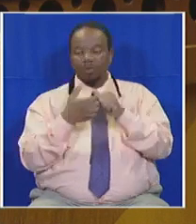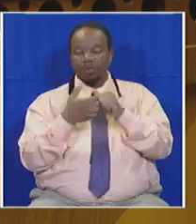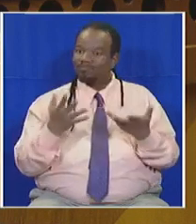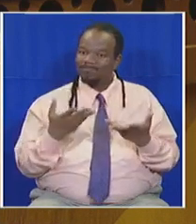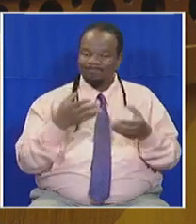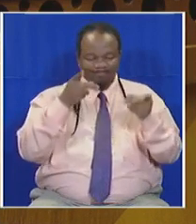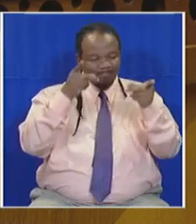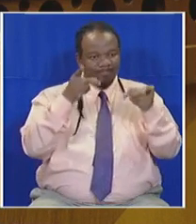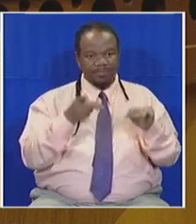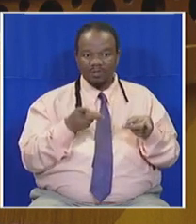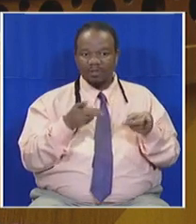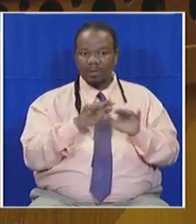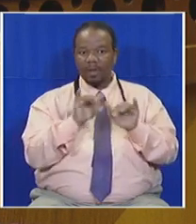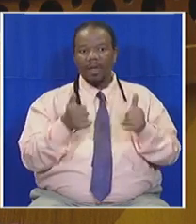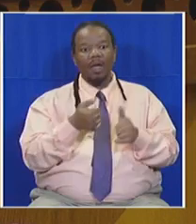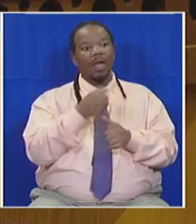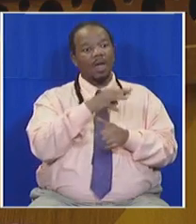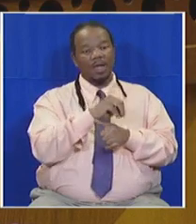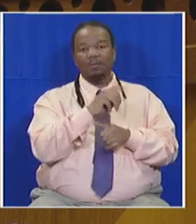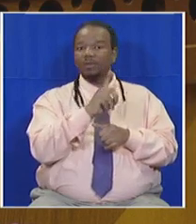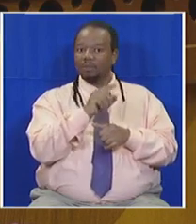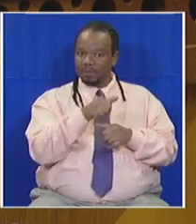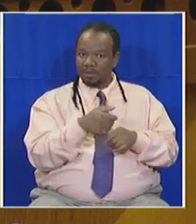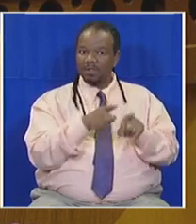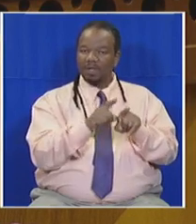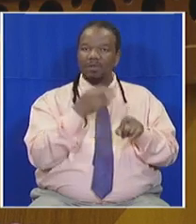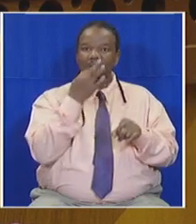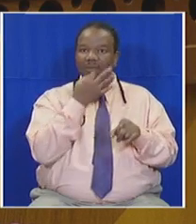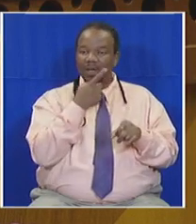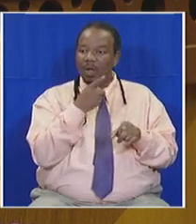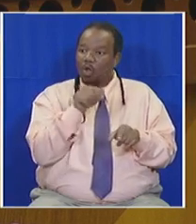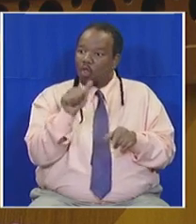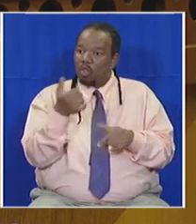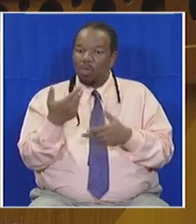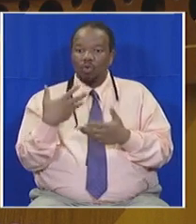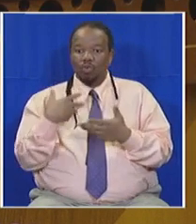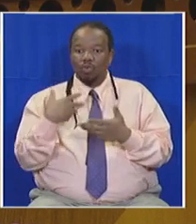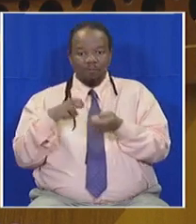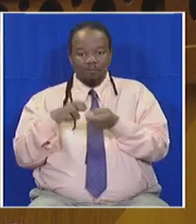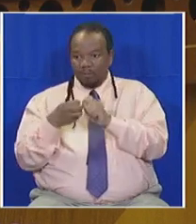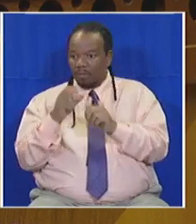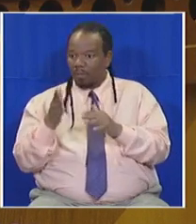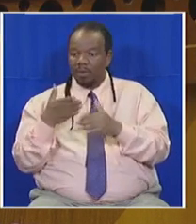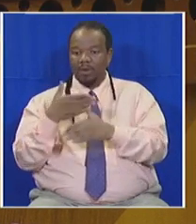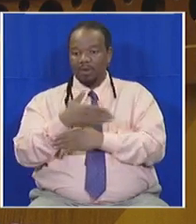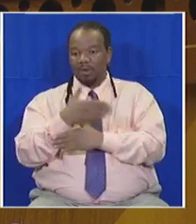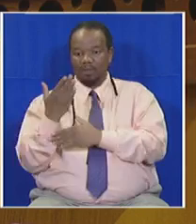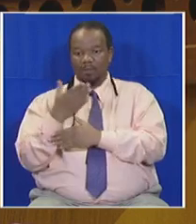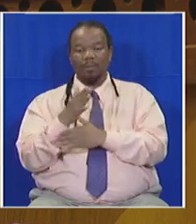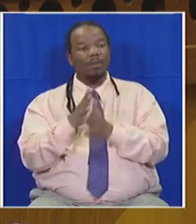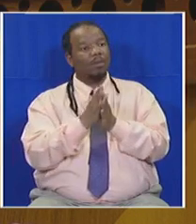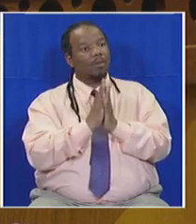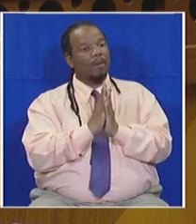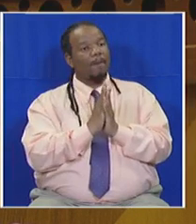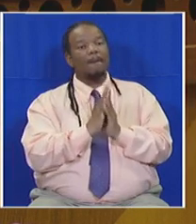strengthen collaboration with the many sector departments that are affected by municipal demarcation. We commend Councillor Parks